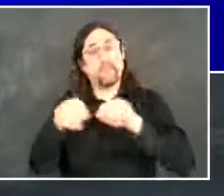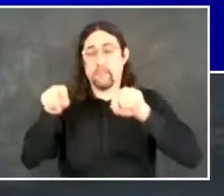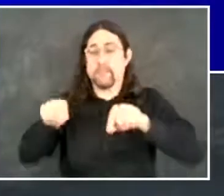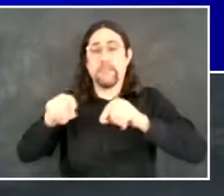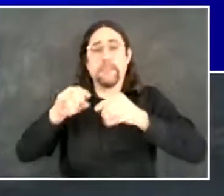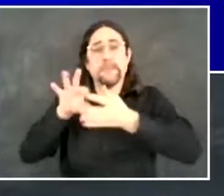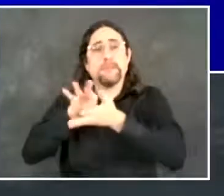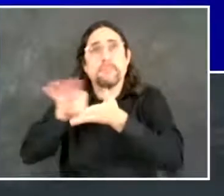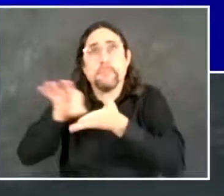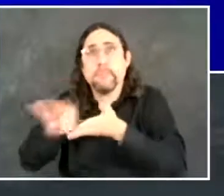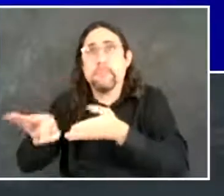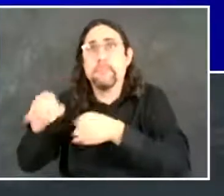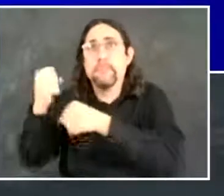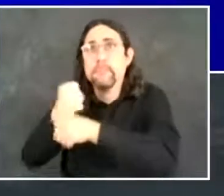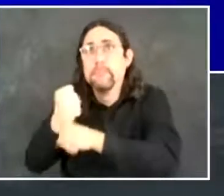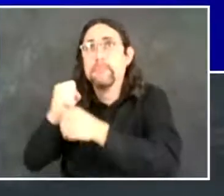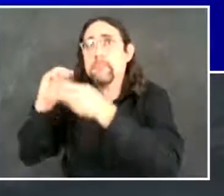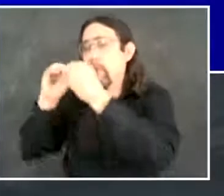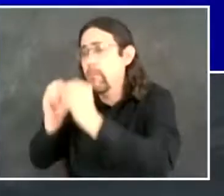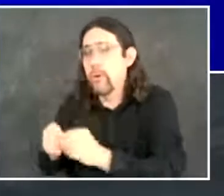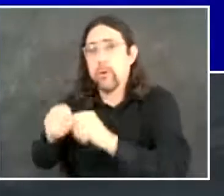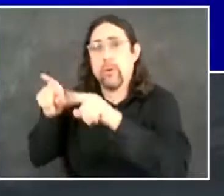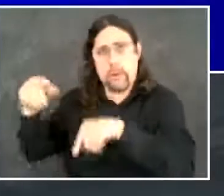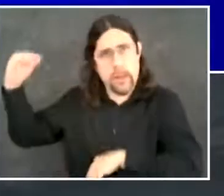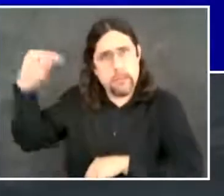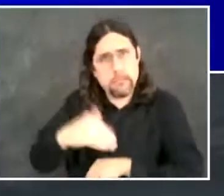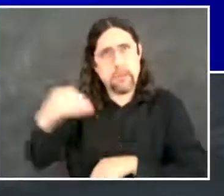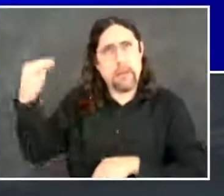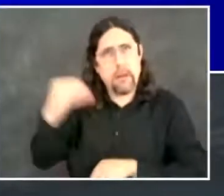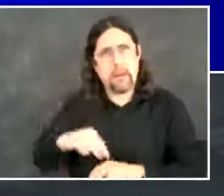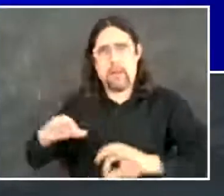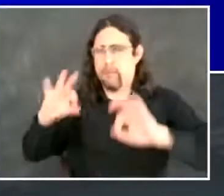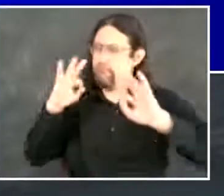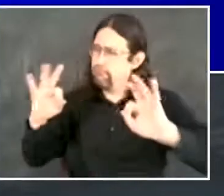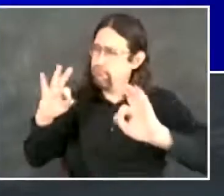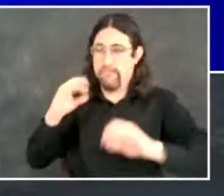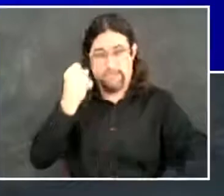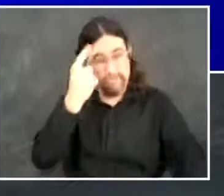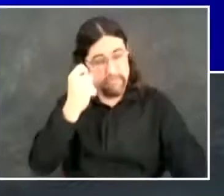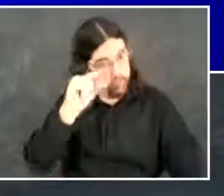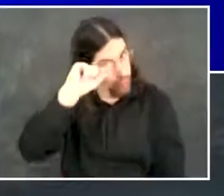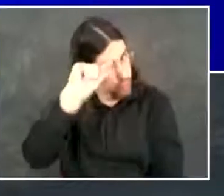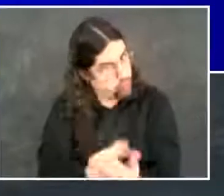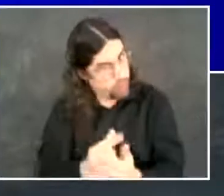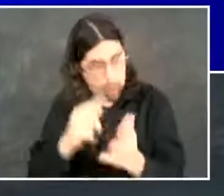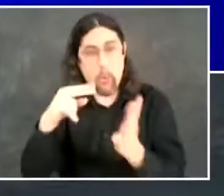our homes and everything else. So these numbers we need to keep pushing down steadily.